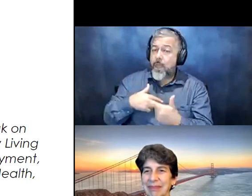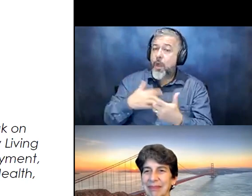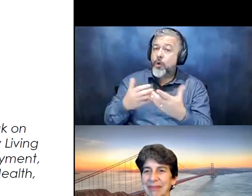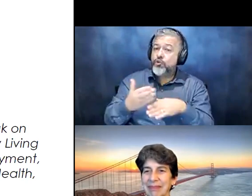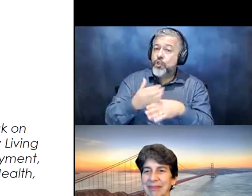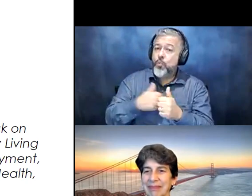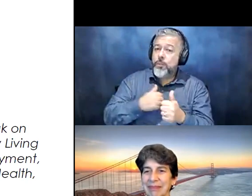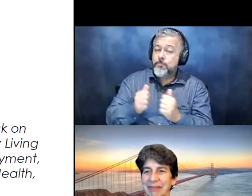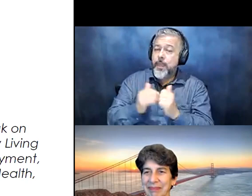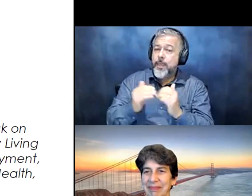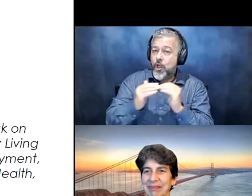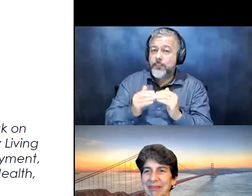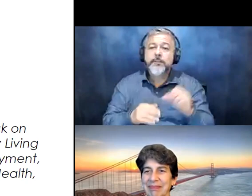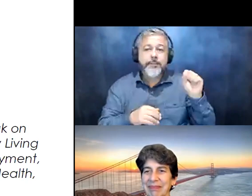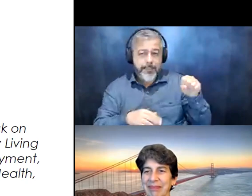Yes, we'll do.